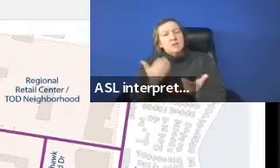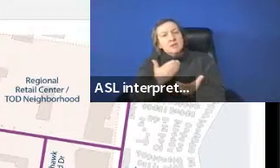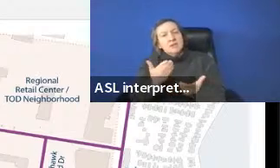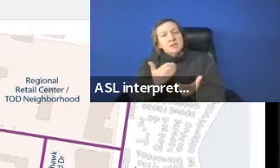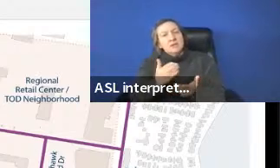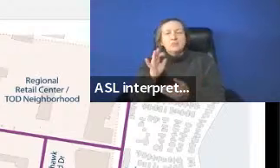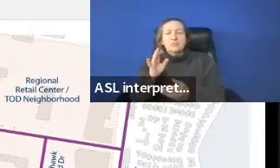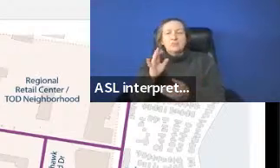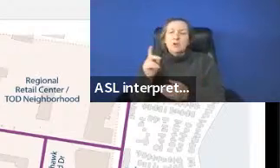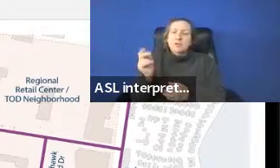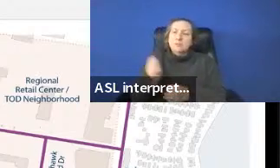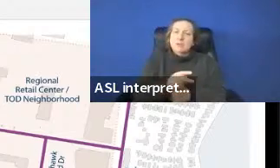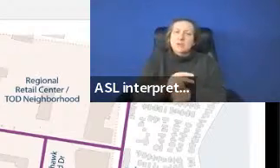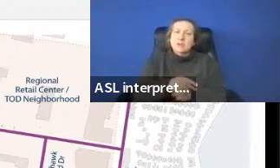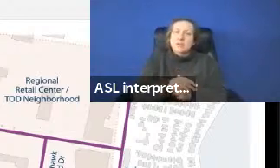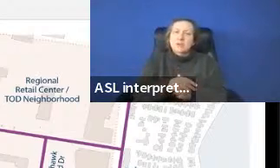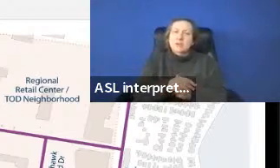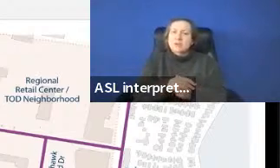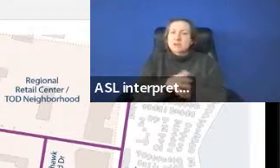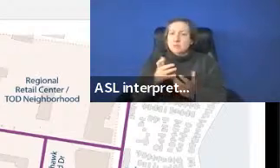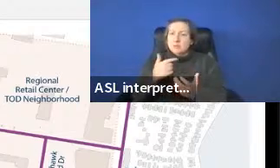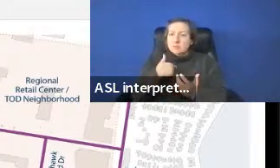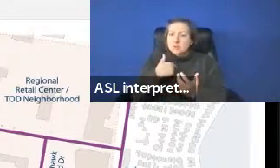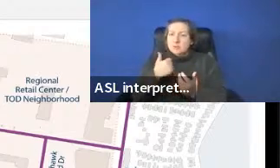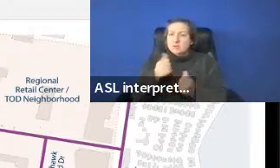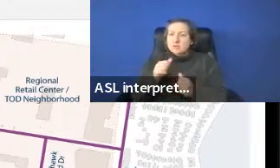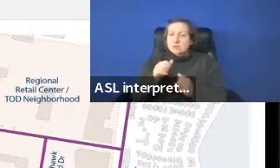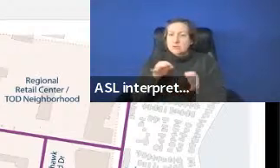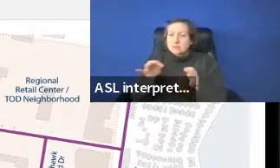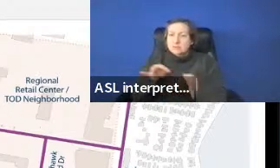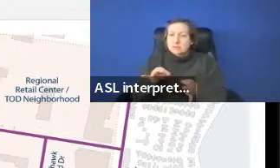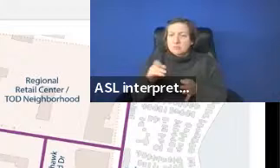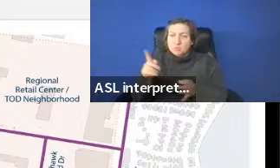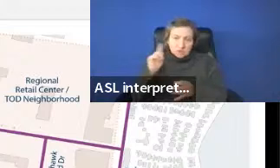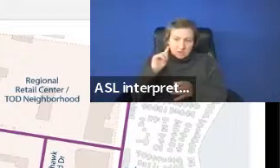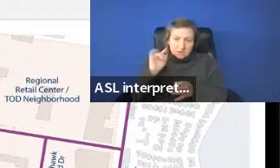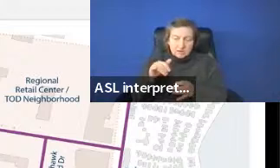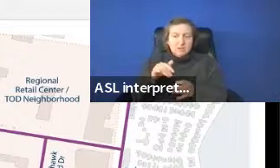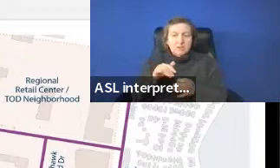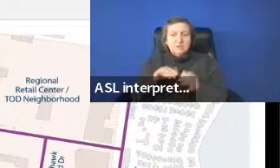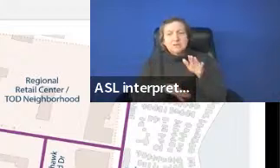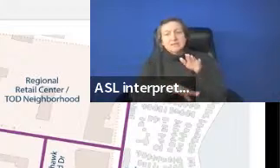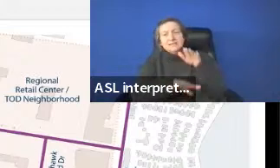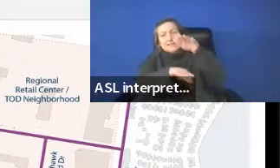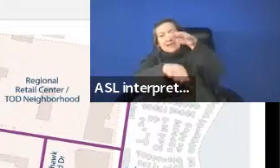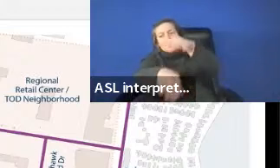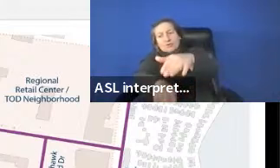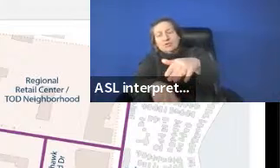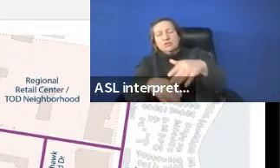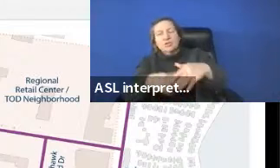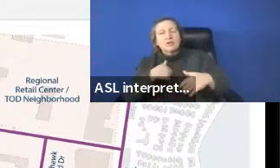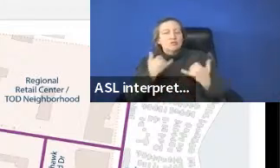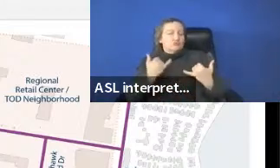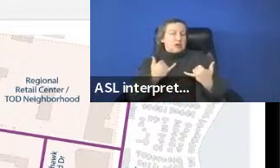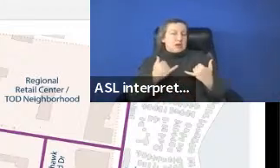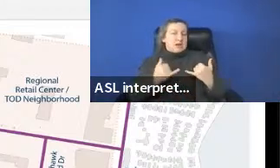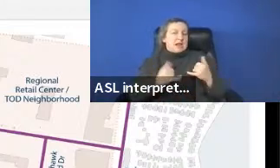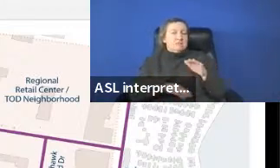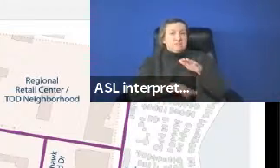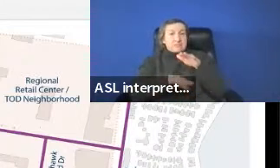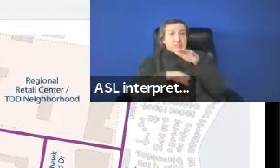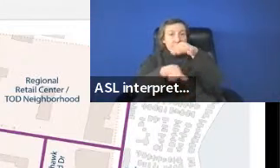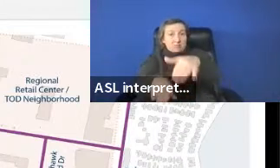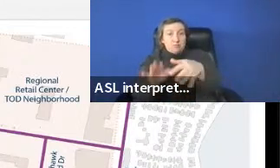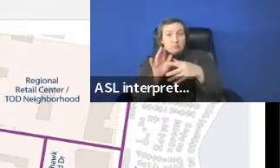back. back. Did you hear that one, or you want me to try to go? Stack bridge. Right now, the stack bridge option doesn't